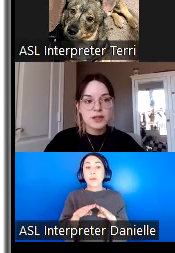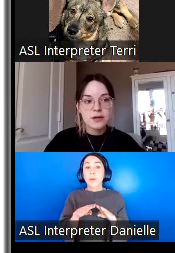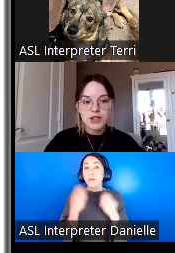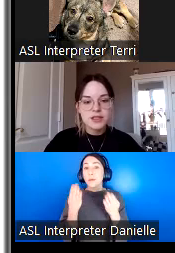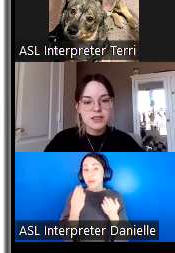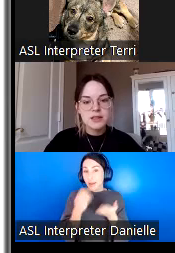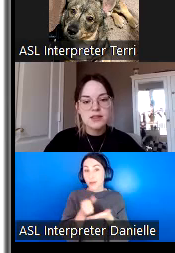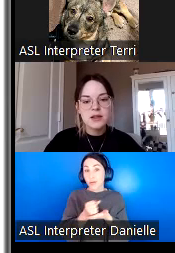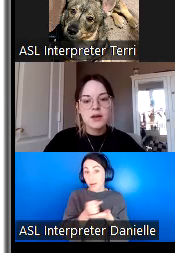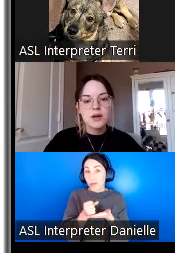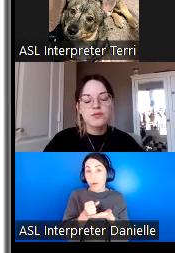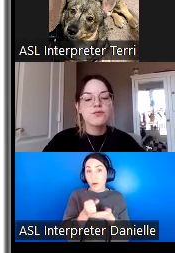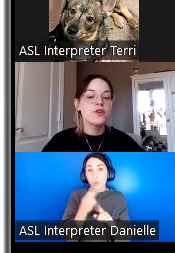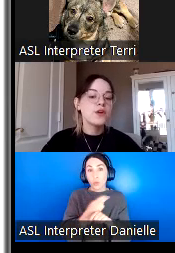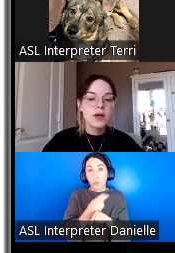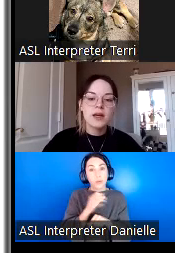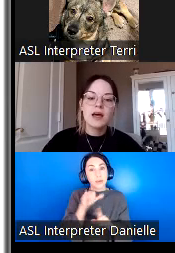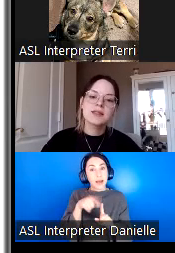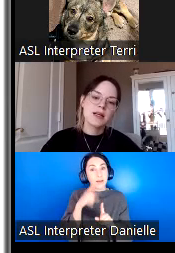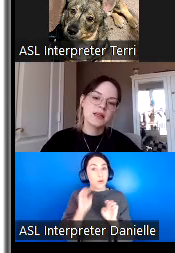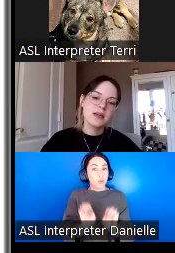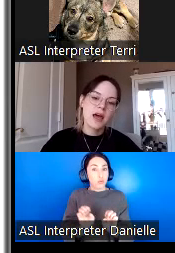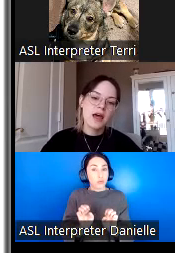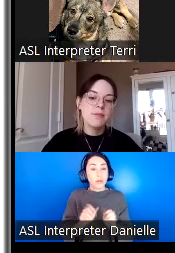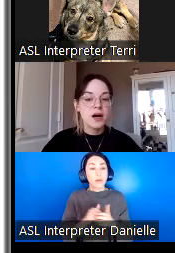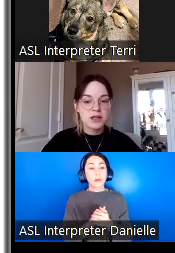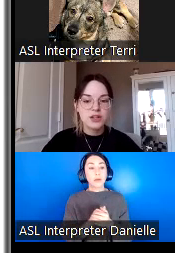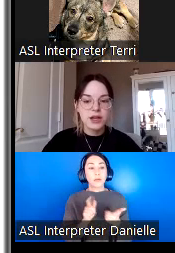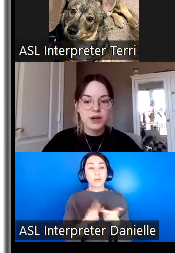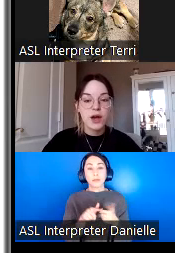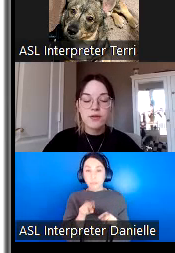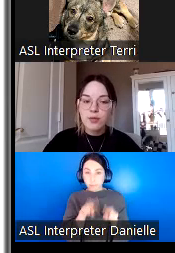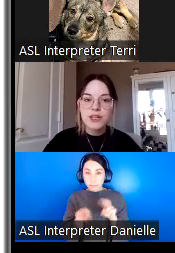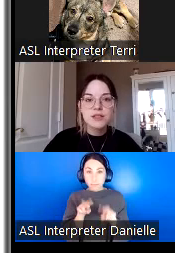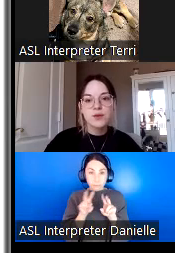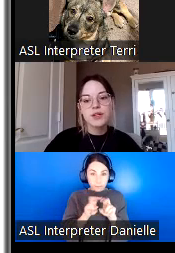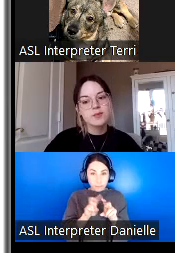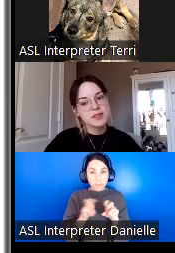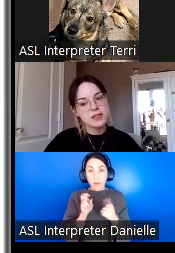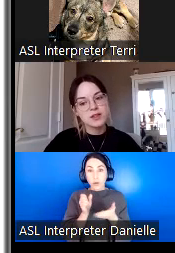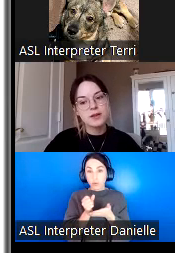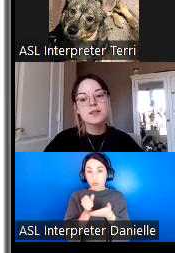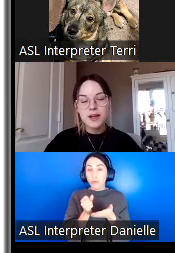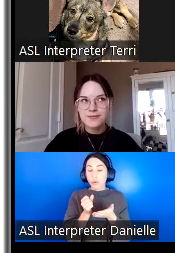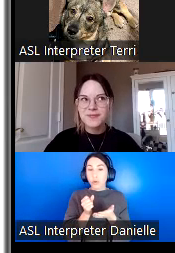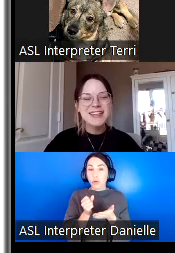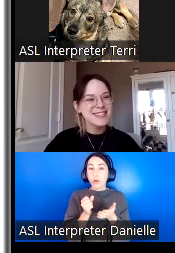line to use in emergencies, reviewing, assessing, and monitoring credit reports for